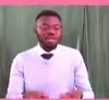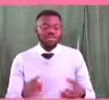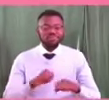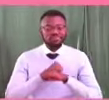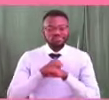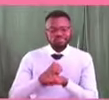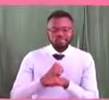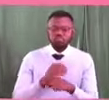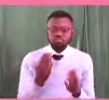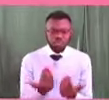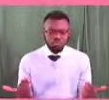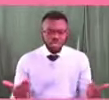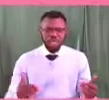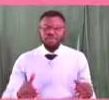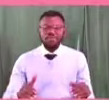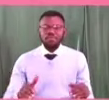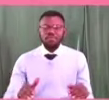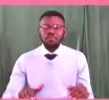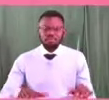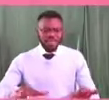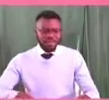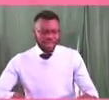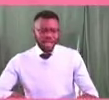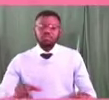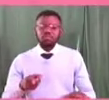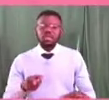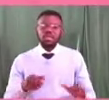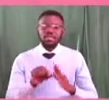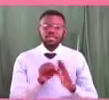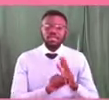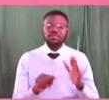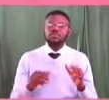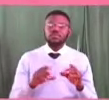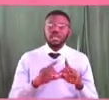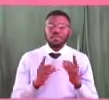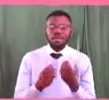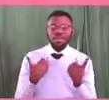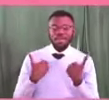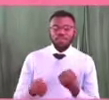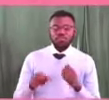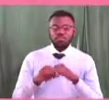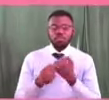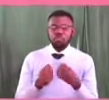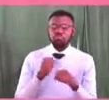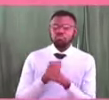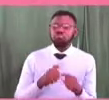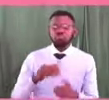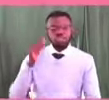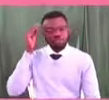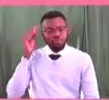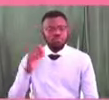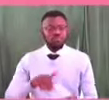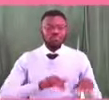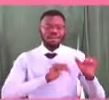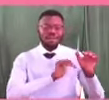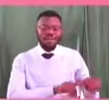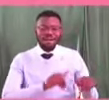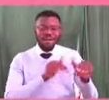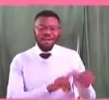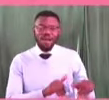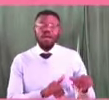protection for young children, the State Department of Health, Social Protection, Education, and Agriculture will strengthen